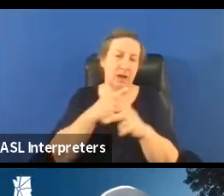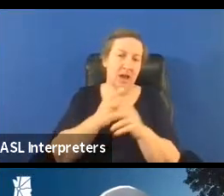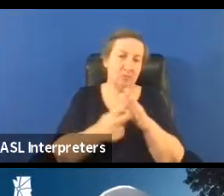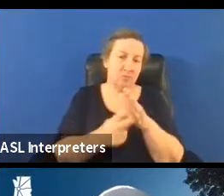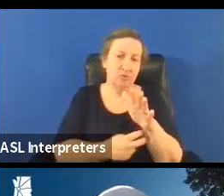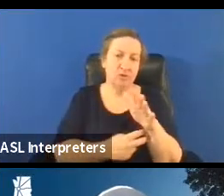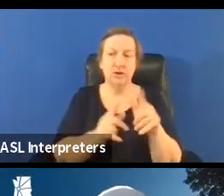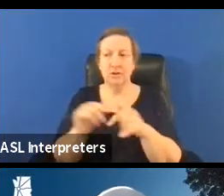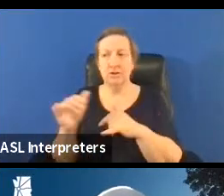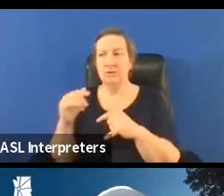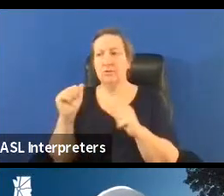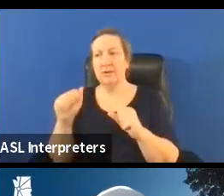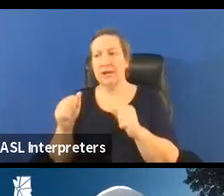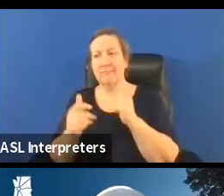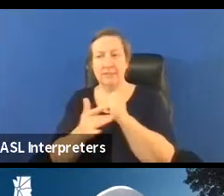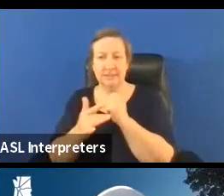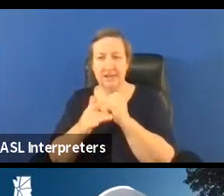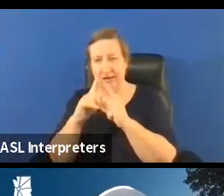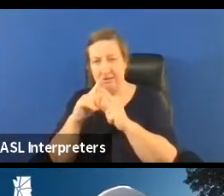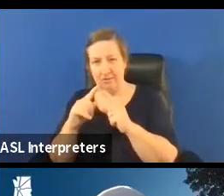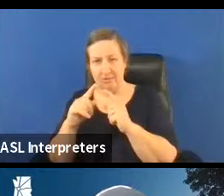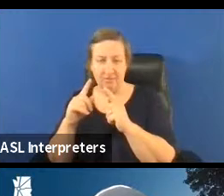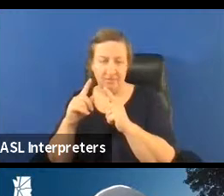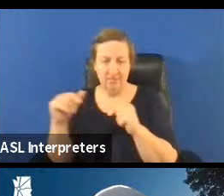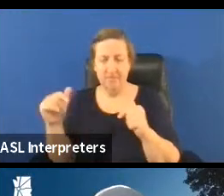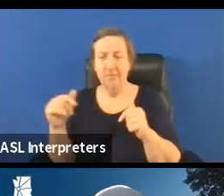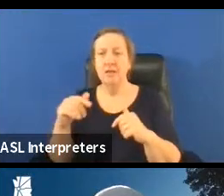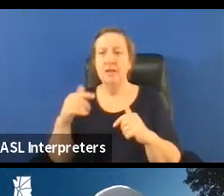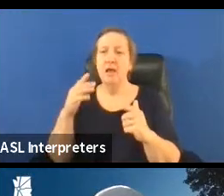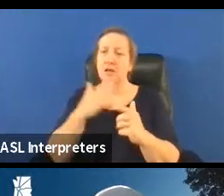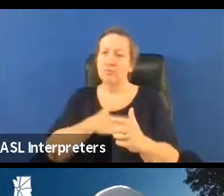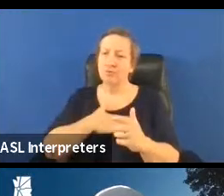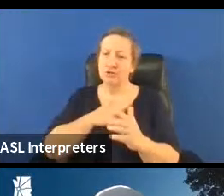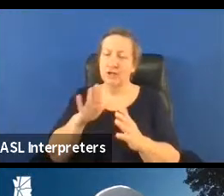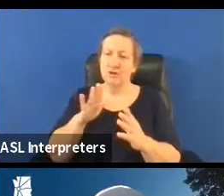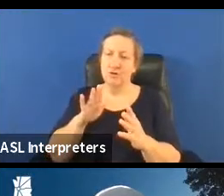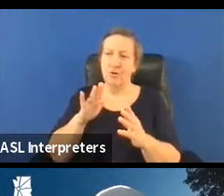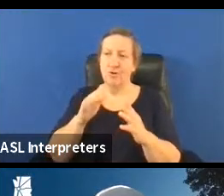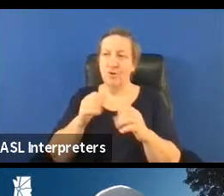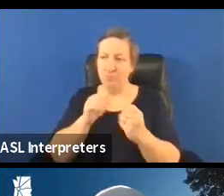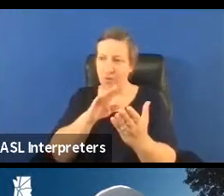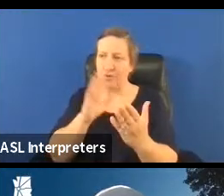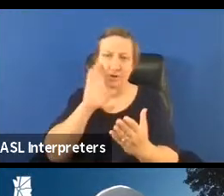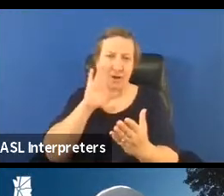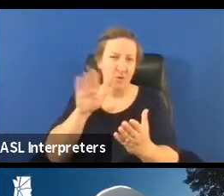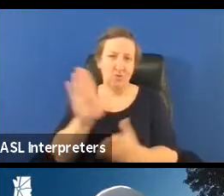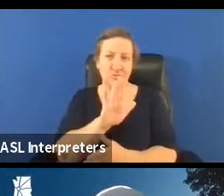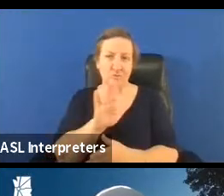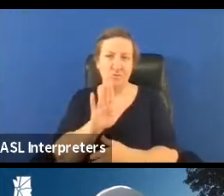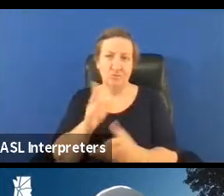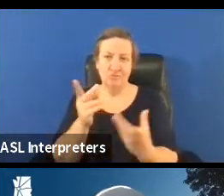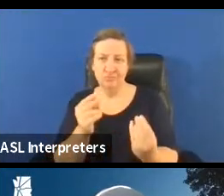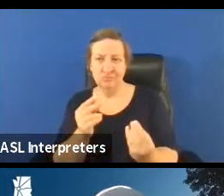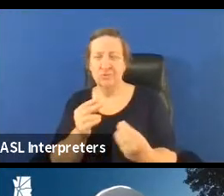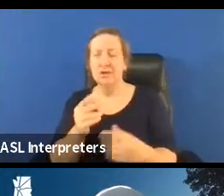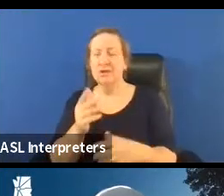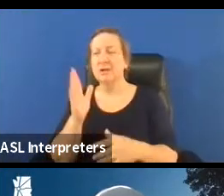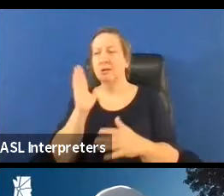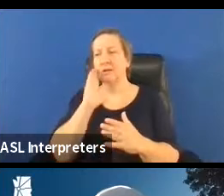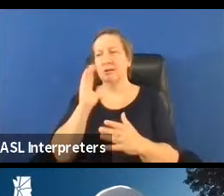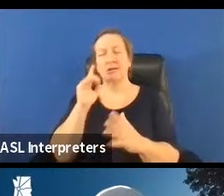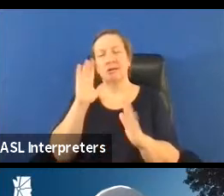can get hyper technical on. And I've appreciated your approach there. I know that's what you're doing. And I think that's important, especially as we work with